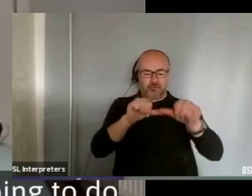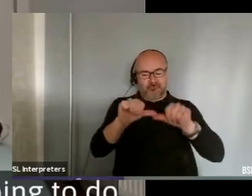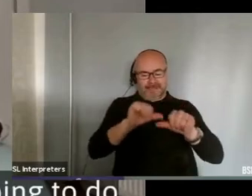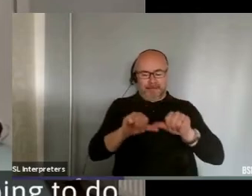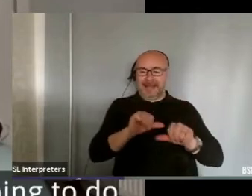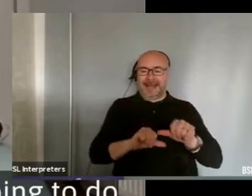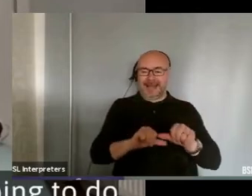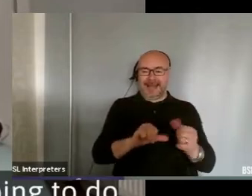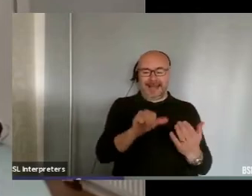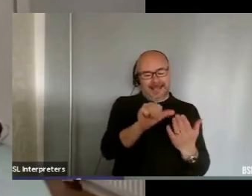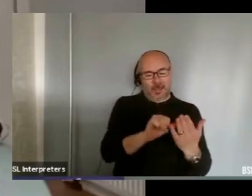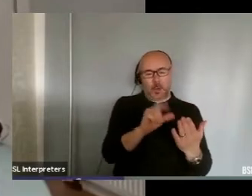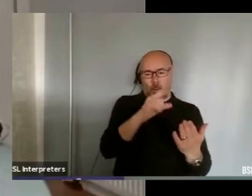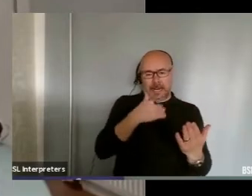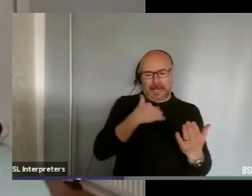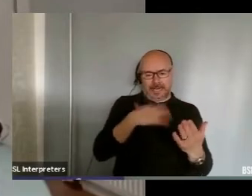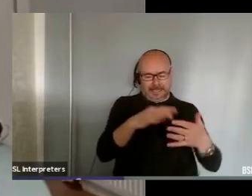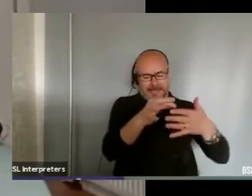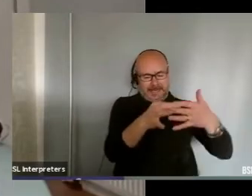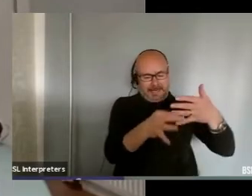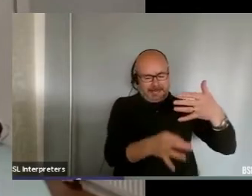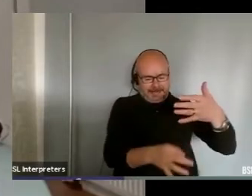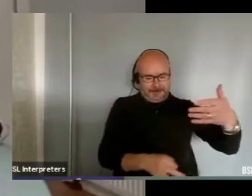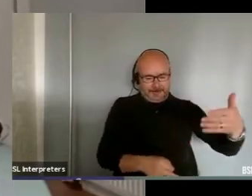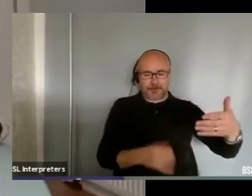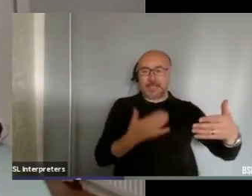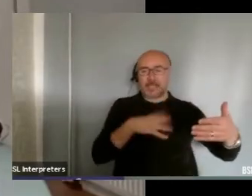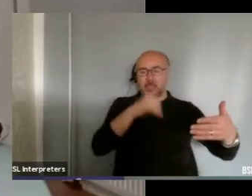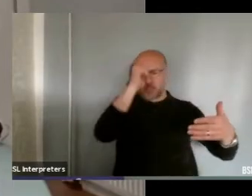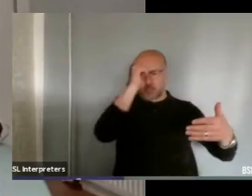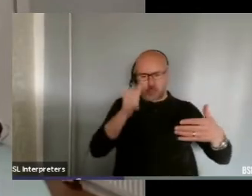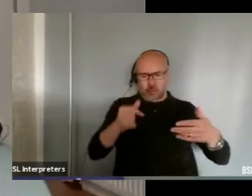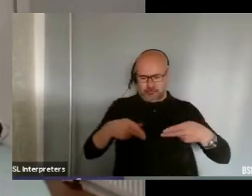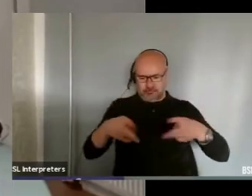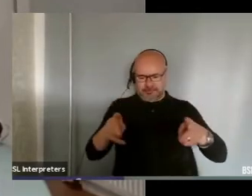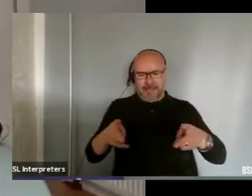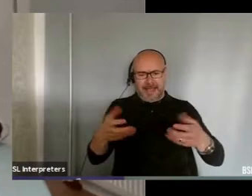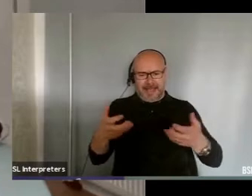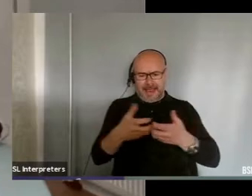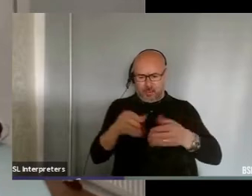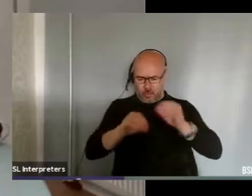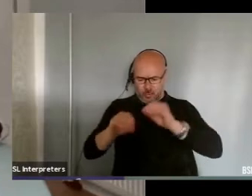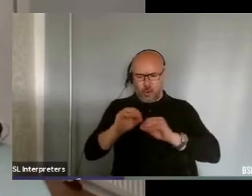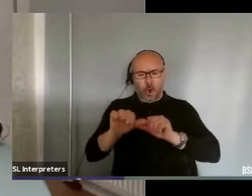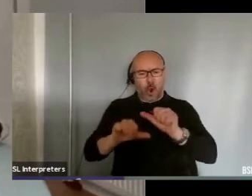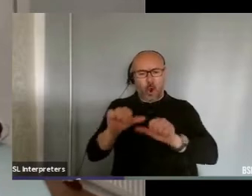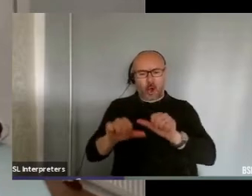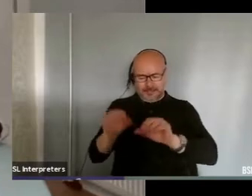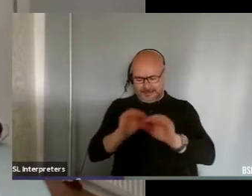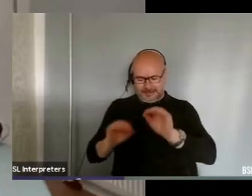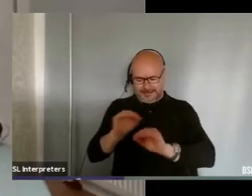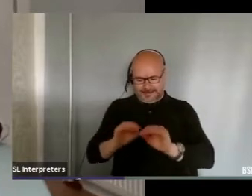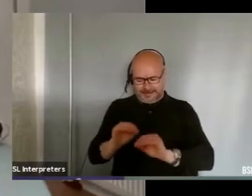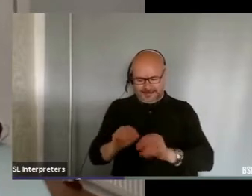to do the thing. And Maureen Bisognano is speaking, and she is the method